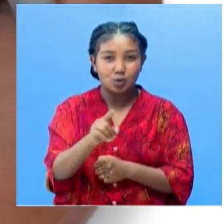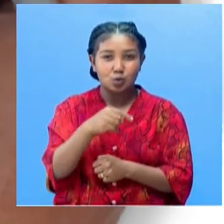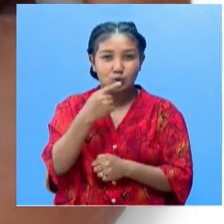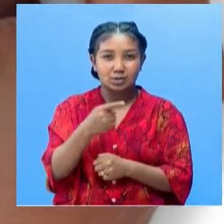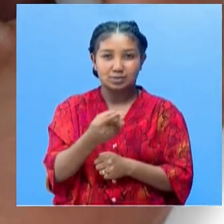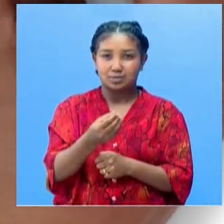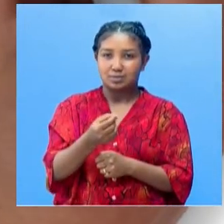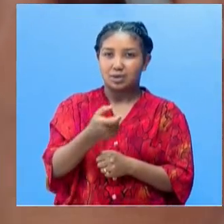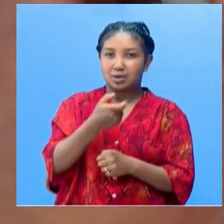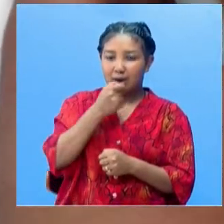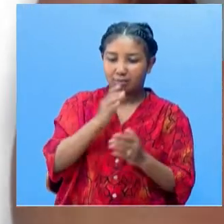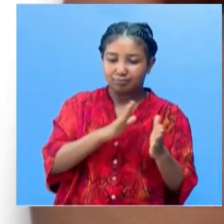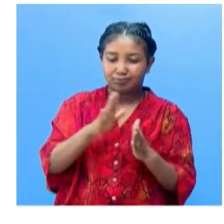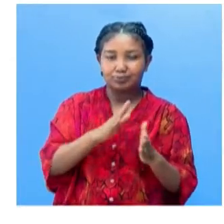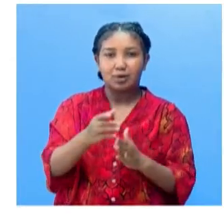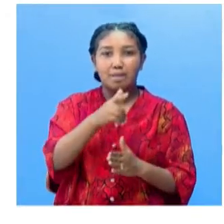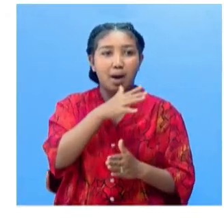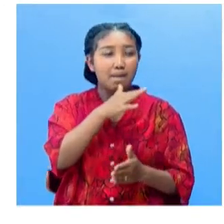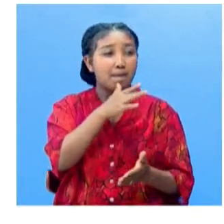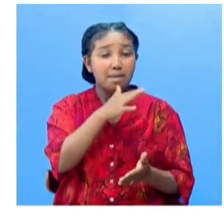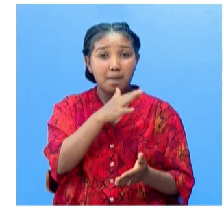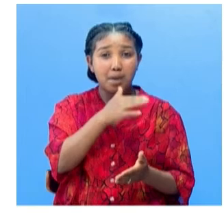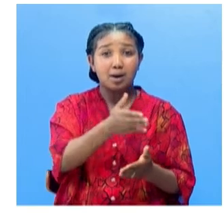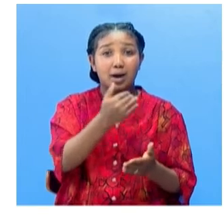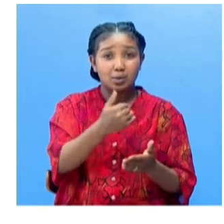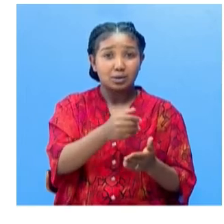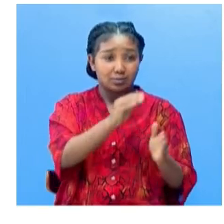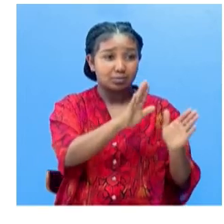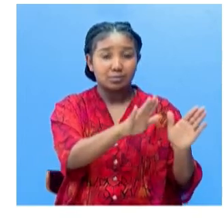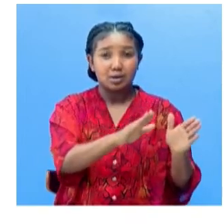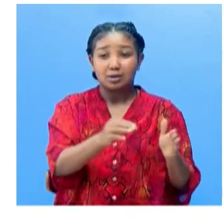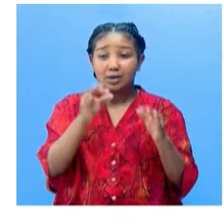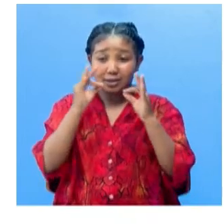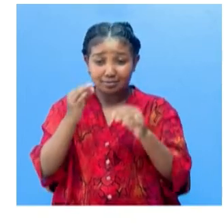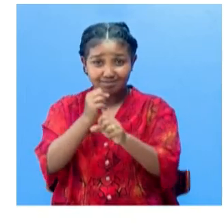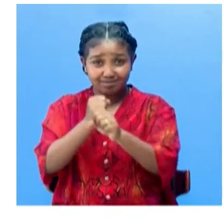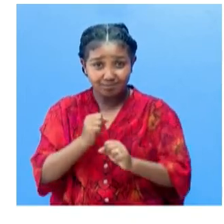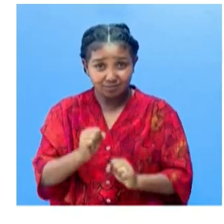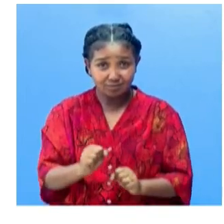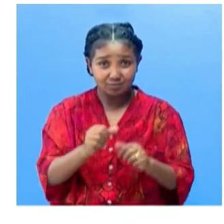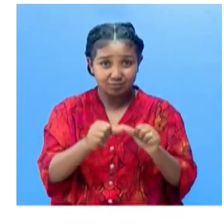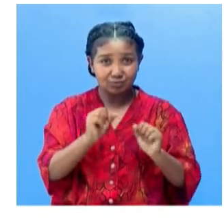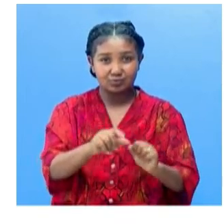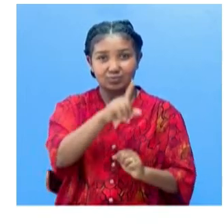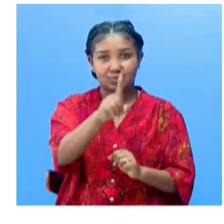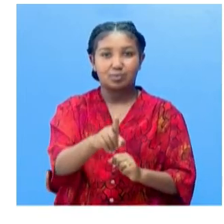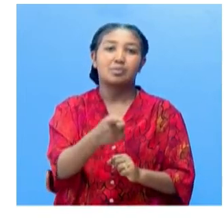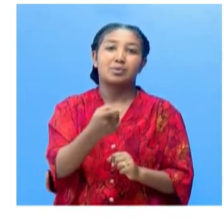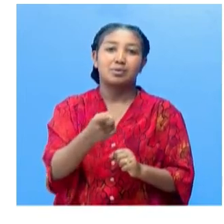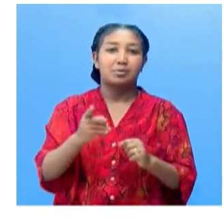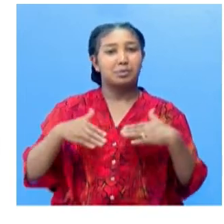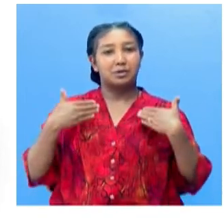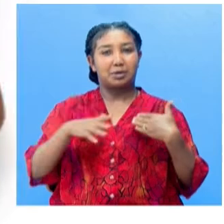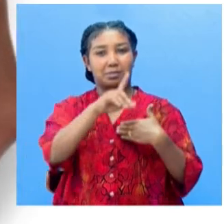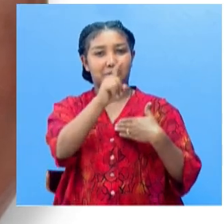baking a cake in the kitchen. "Mom, Mom, can we keep this kitten?" Sophie asked with